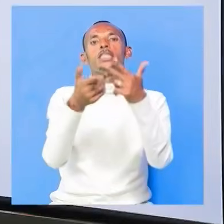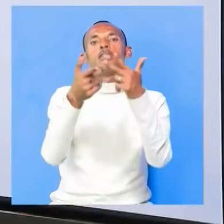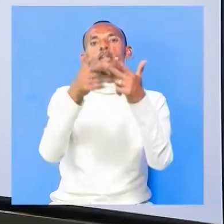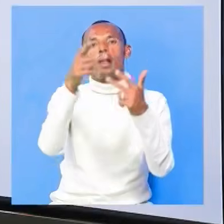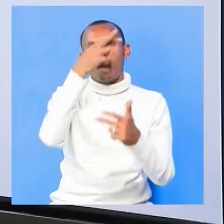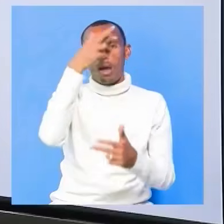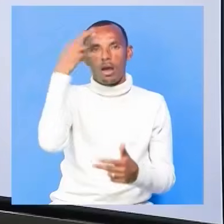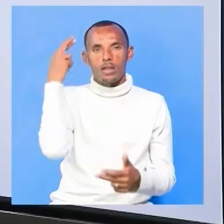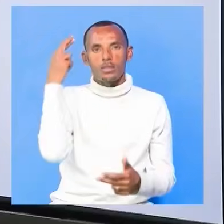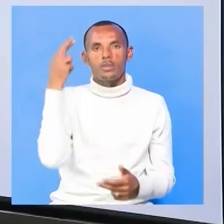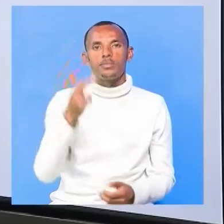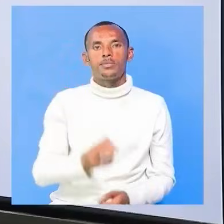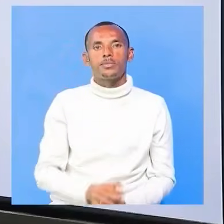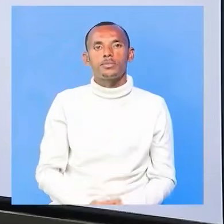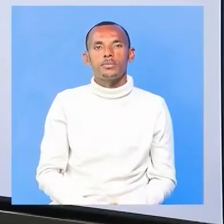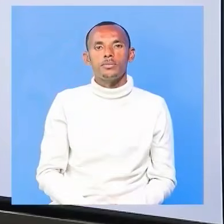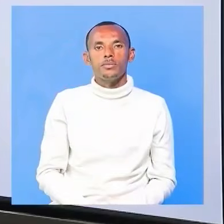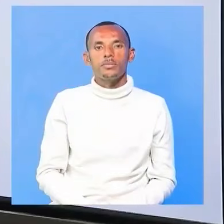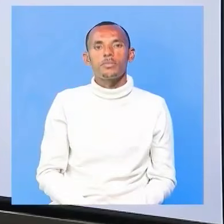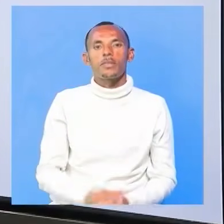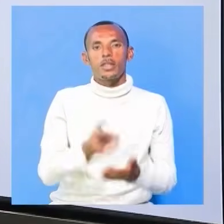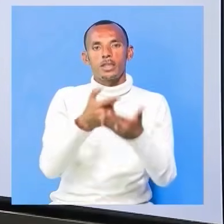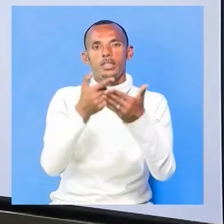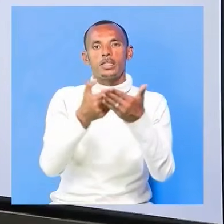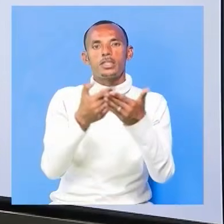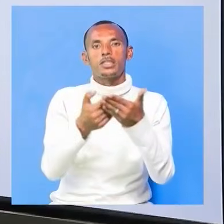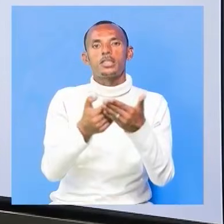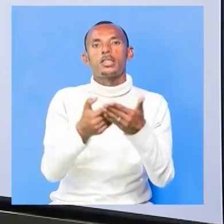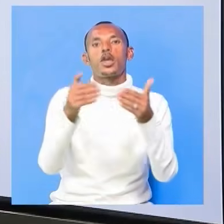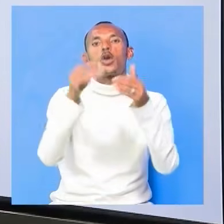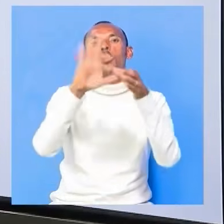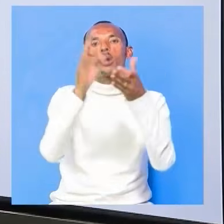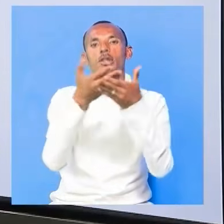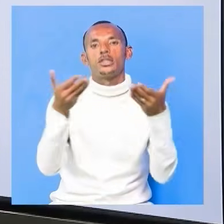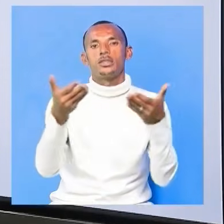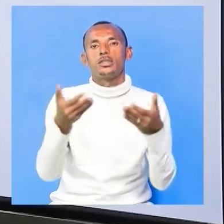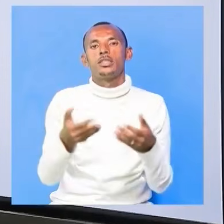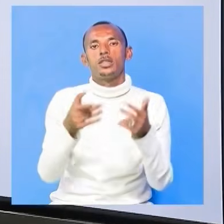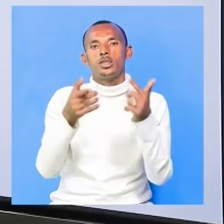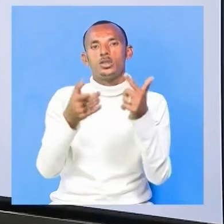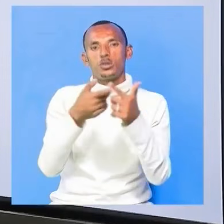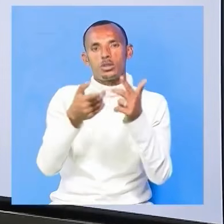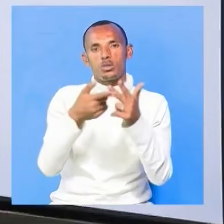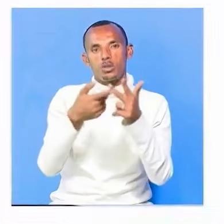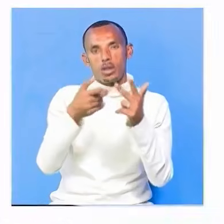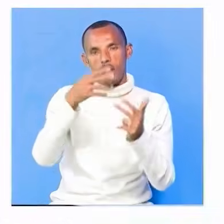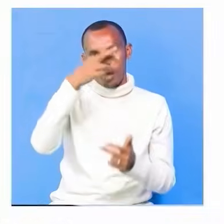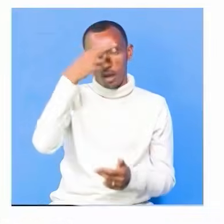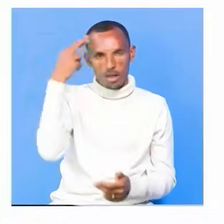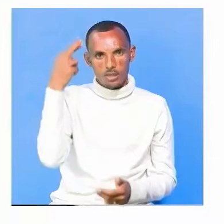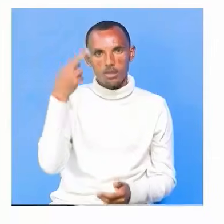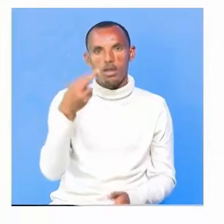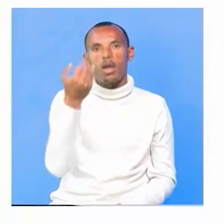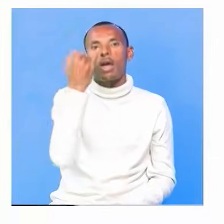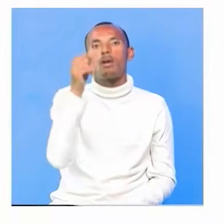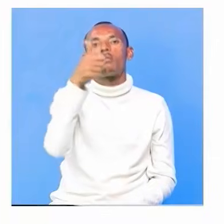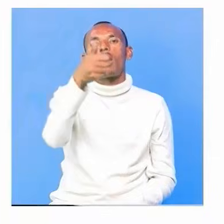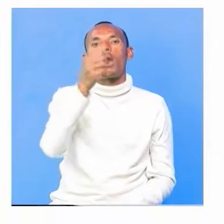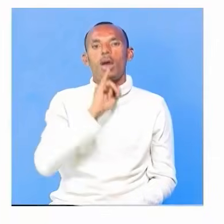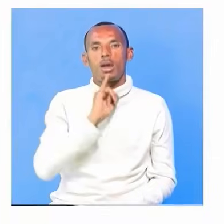In the third case for this equation, the third case is